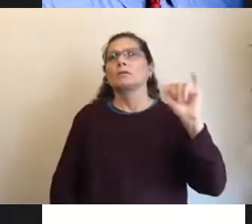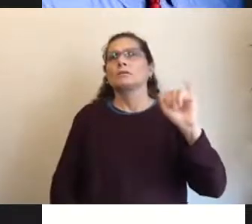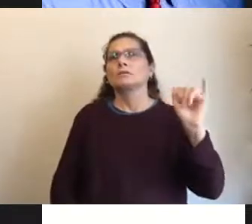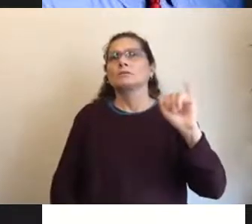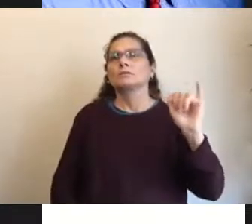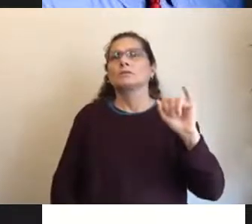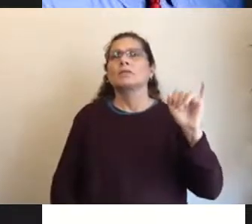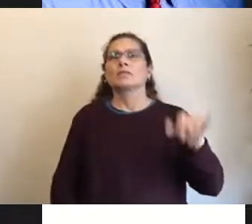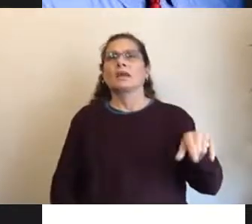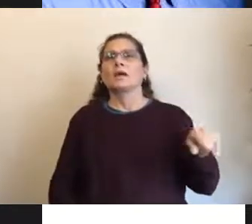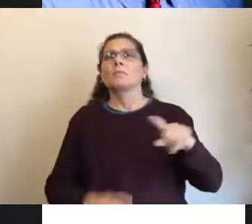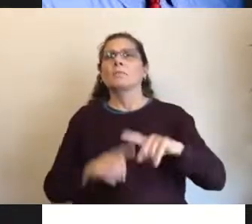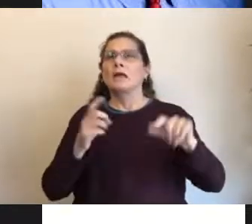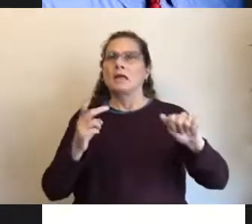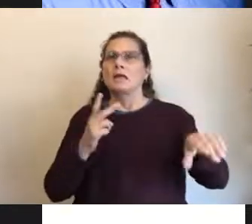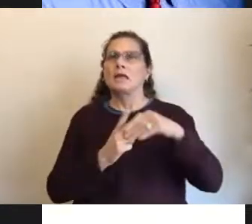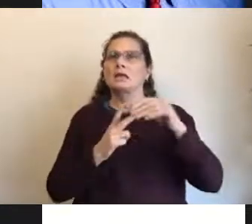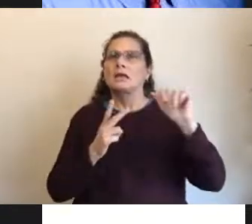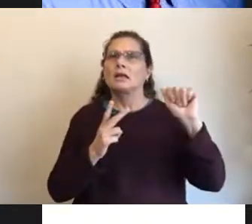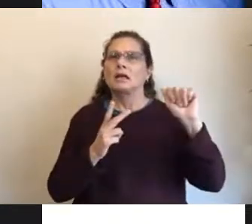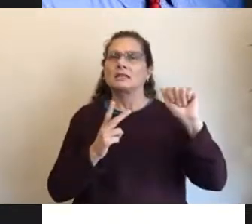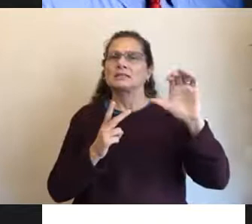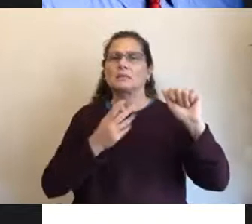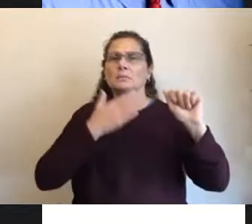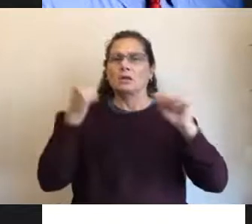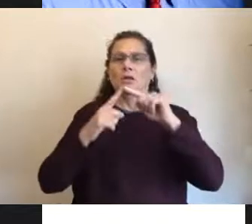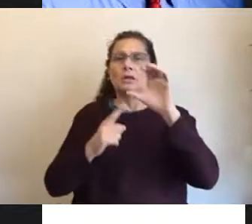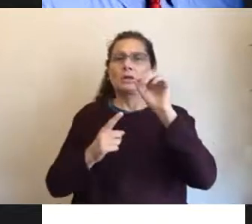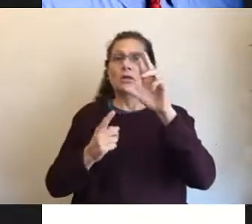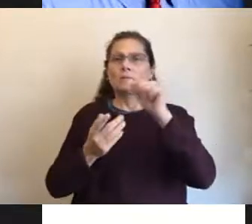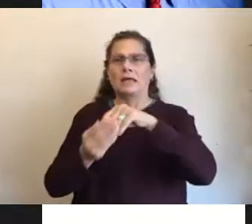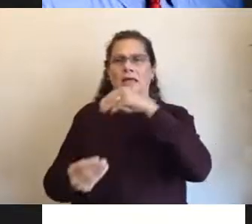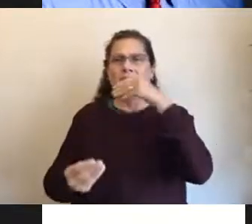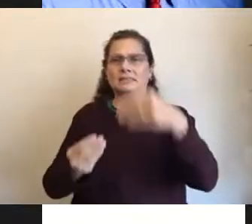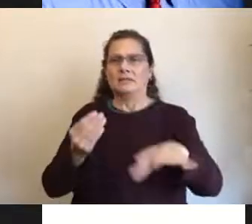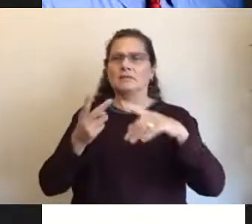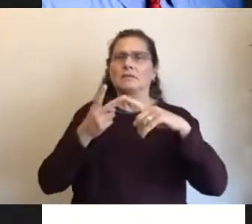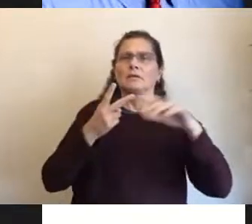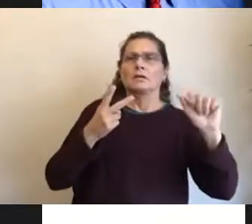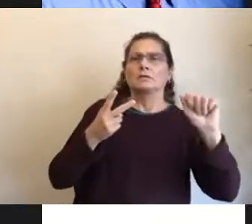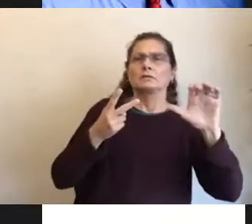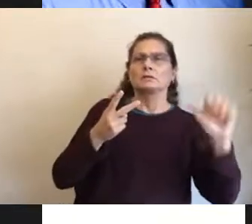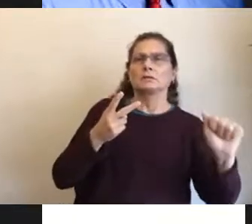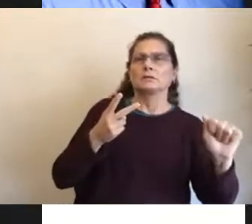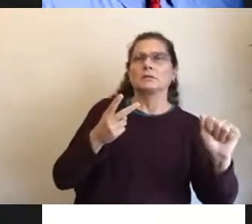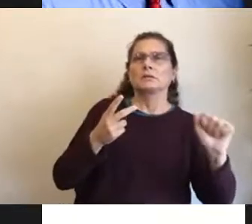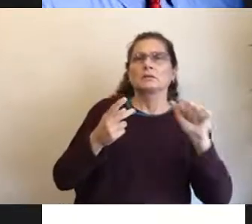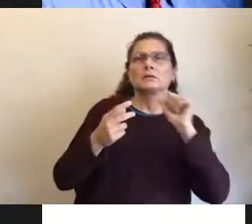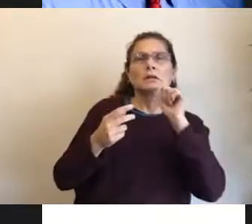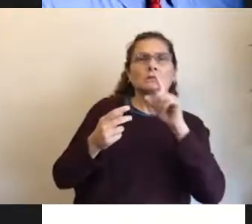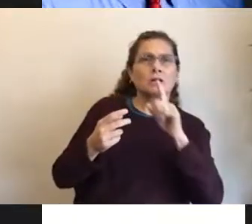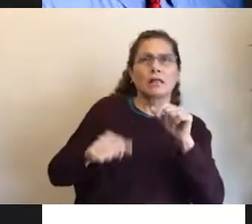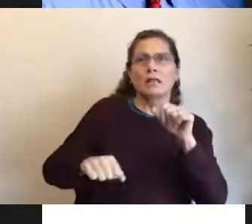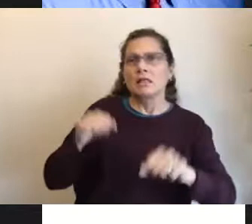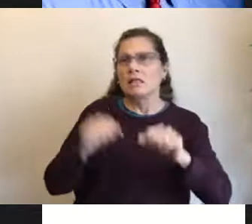individuals compare their potential COBRA costs, such as premiums and deductibles, to similar plans on healthcare.gov